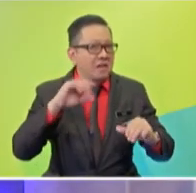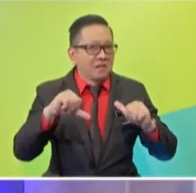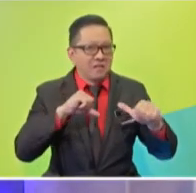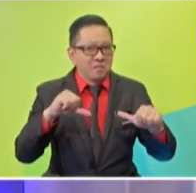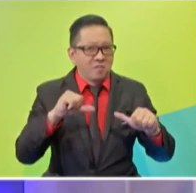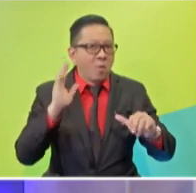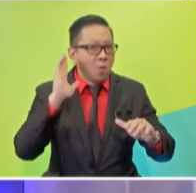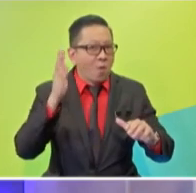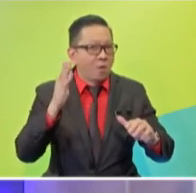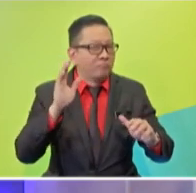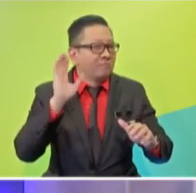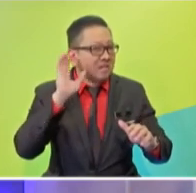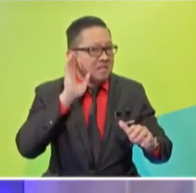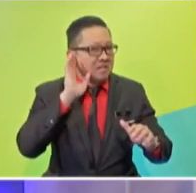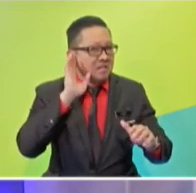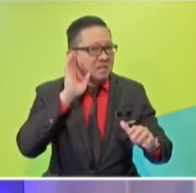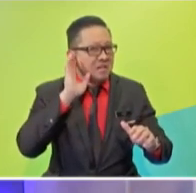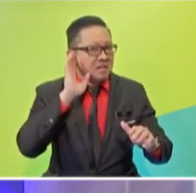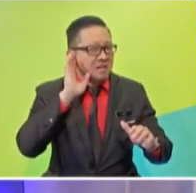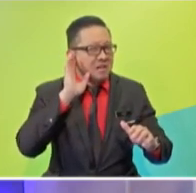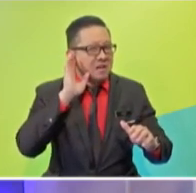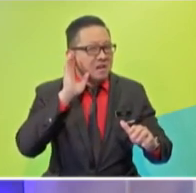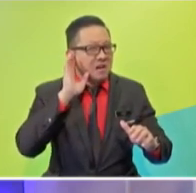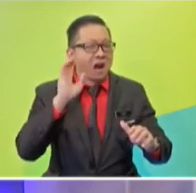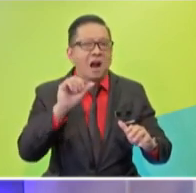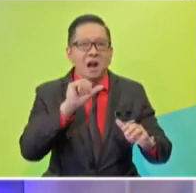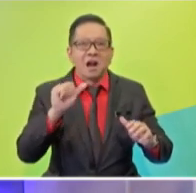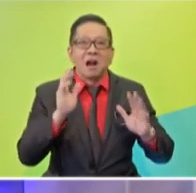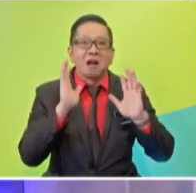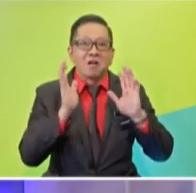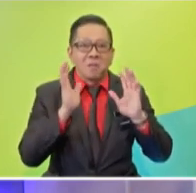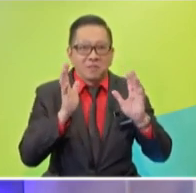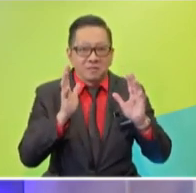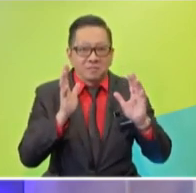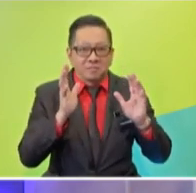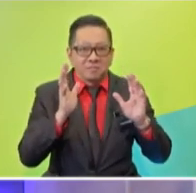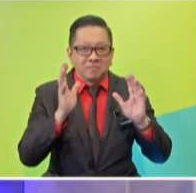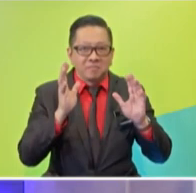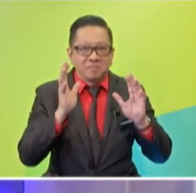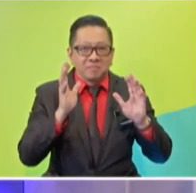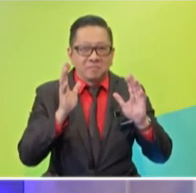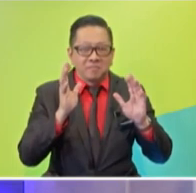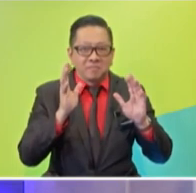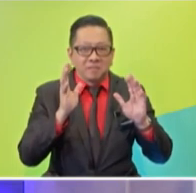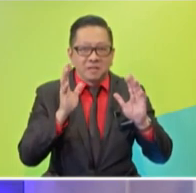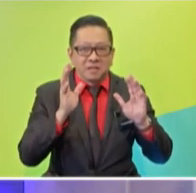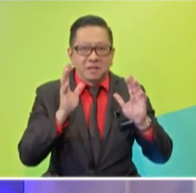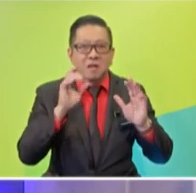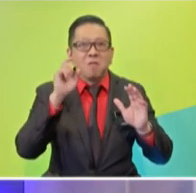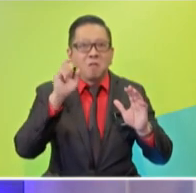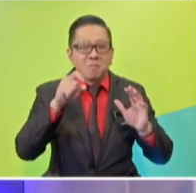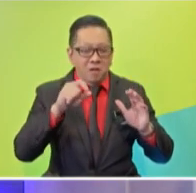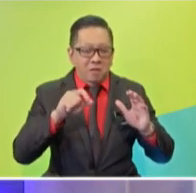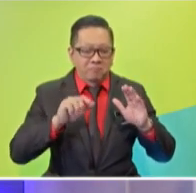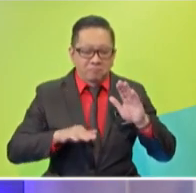to listen to a clip of a conversation, and they have to sequence the